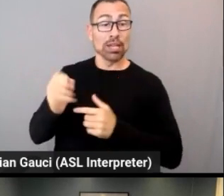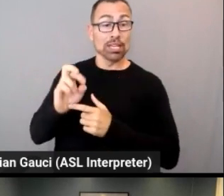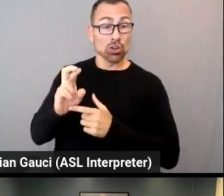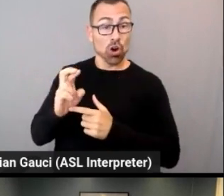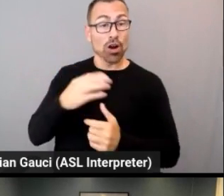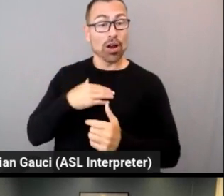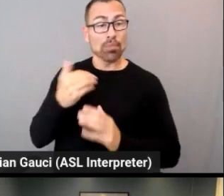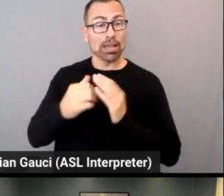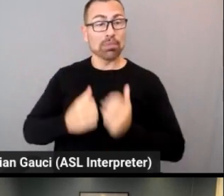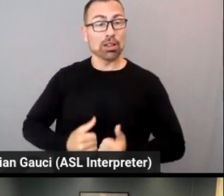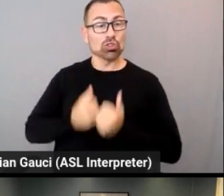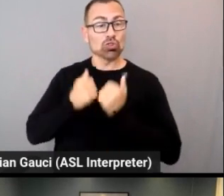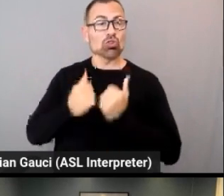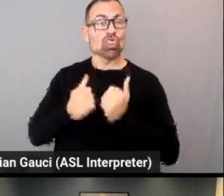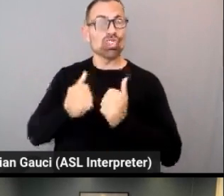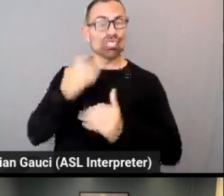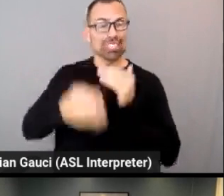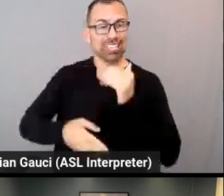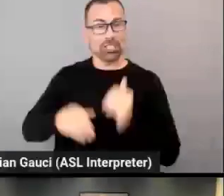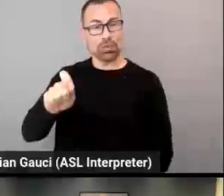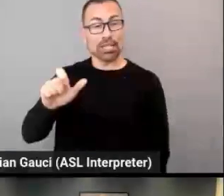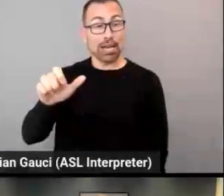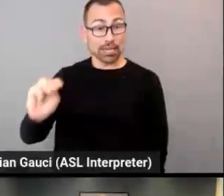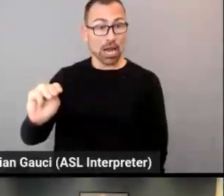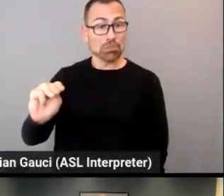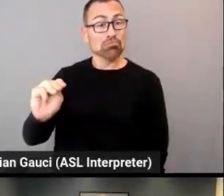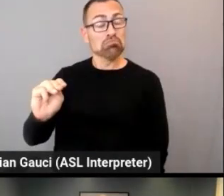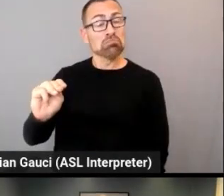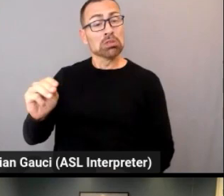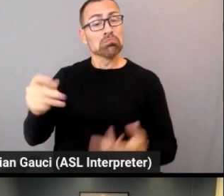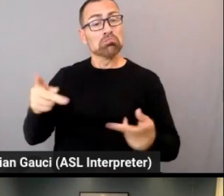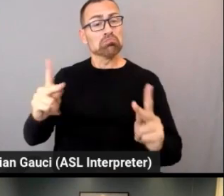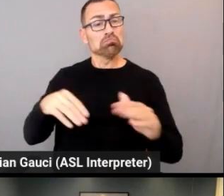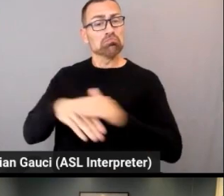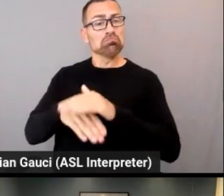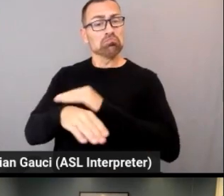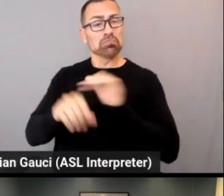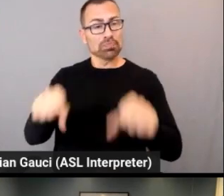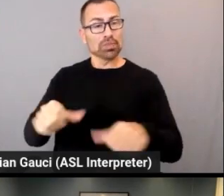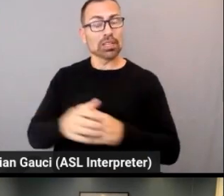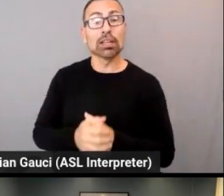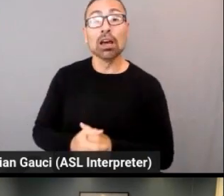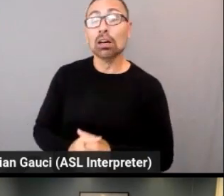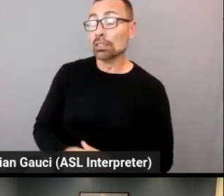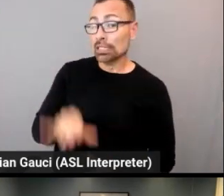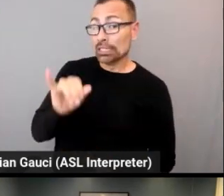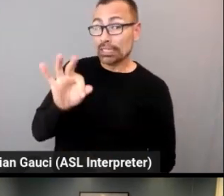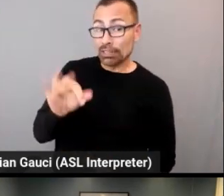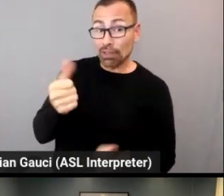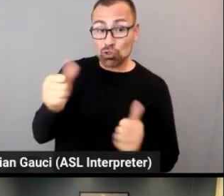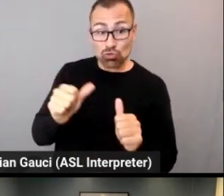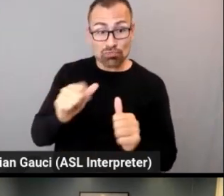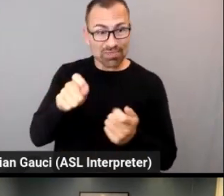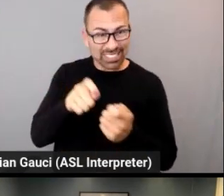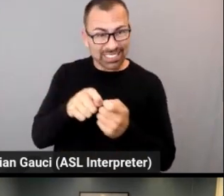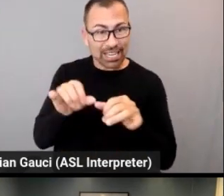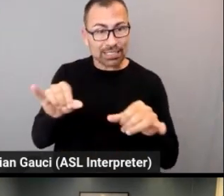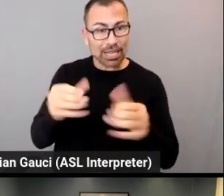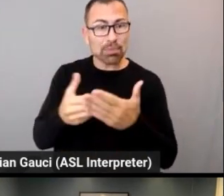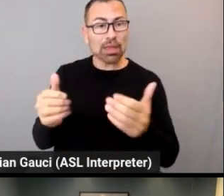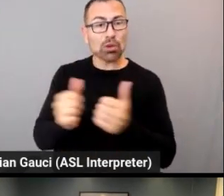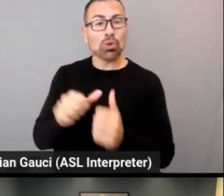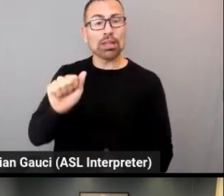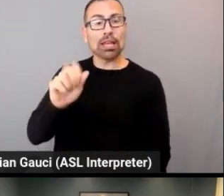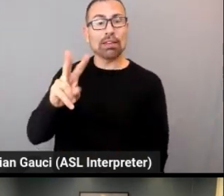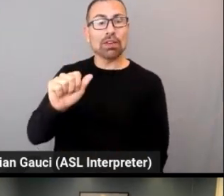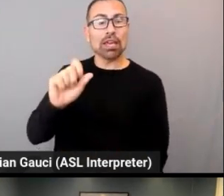at example.com, then I'm going to be granted access. If I try to do the exact same thing with AVA1, since